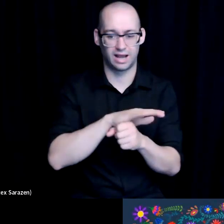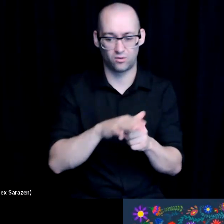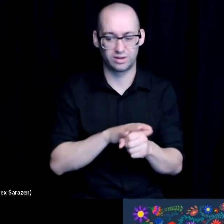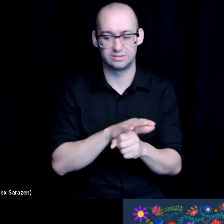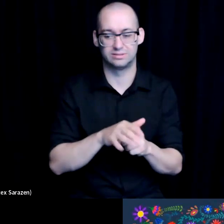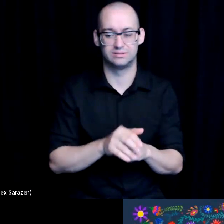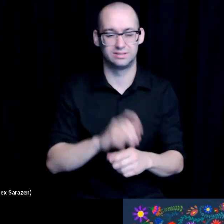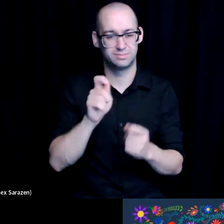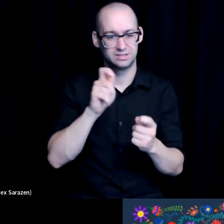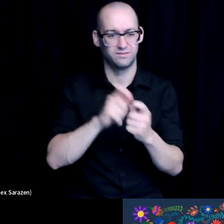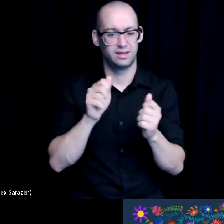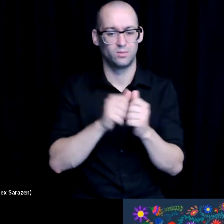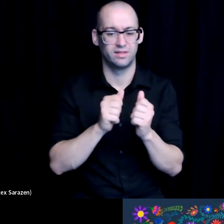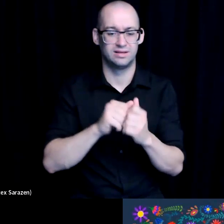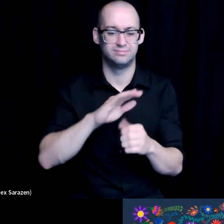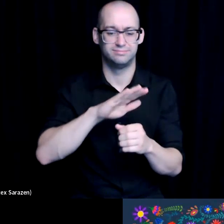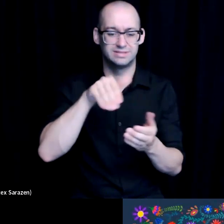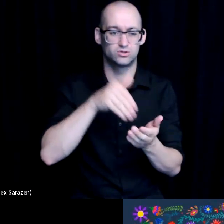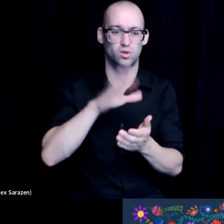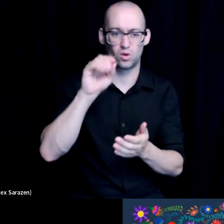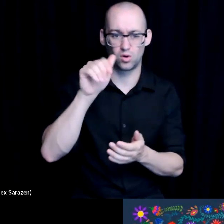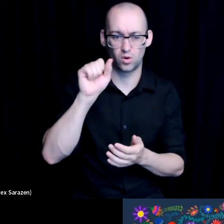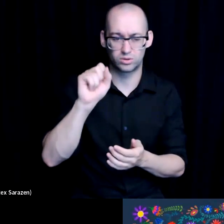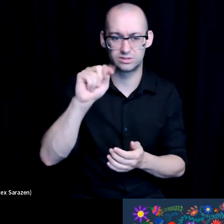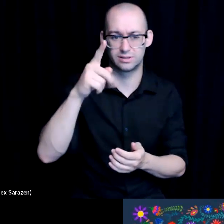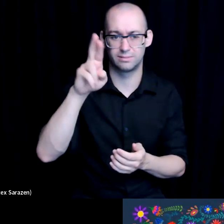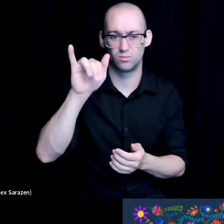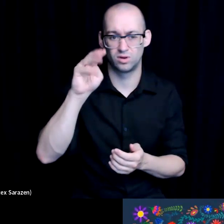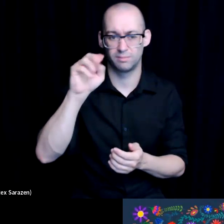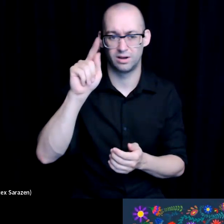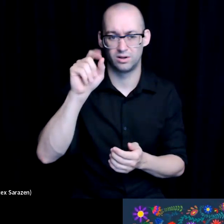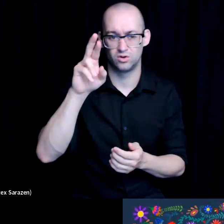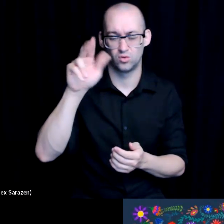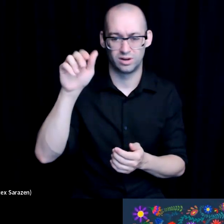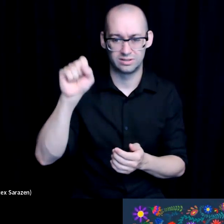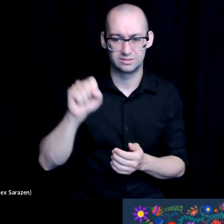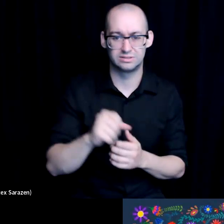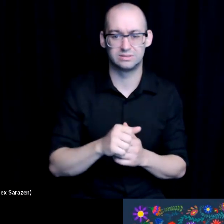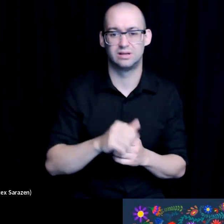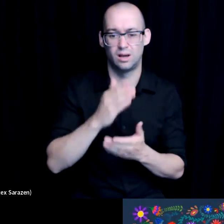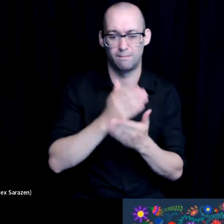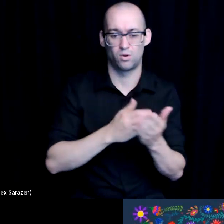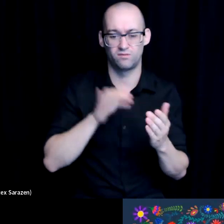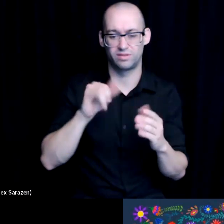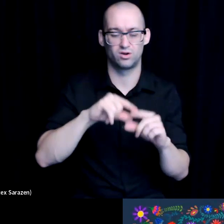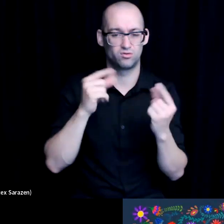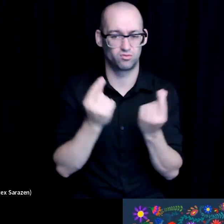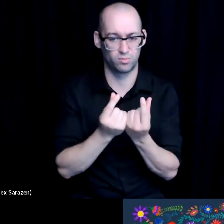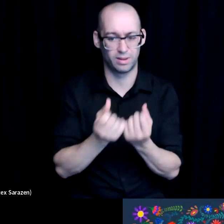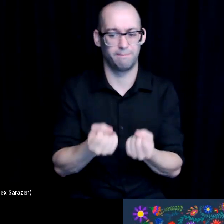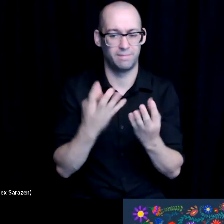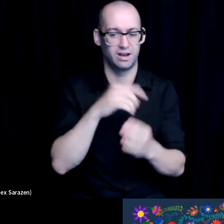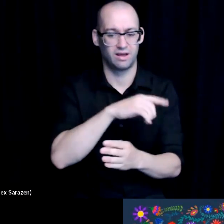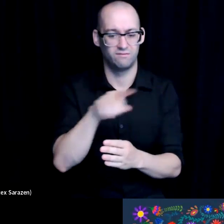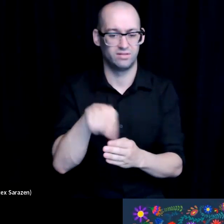specifically in Central Coast with the promotores that were part of this group. Many of them are part of